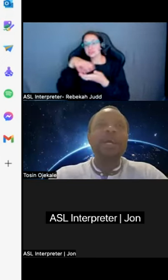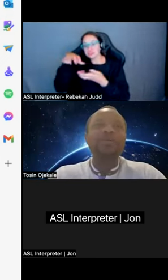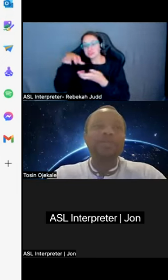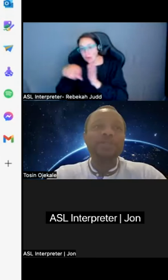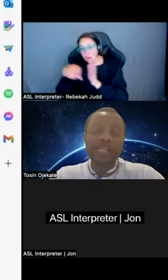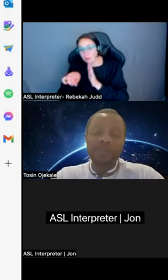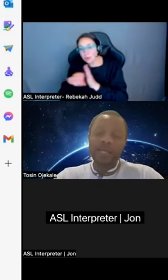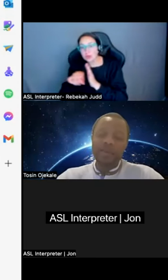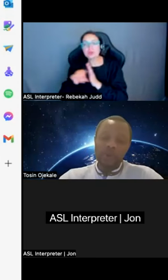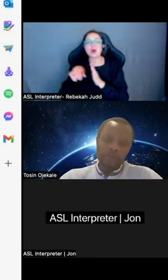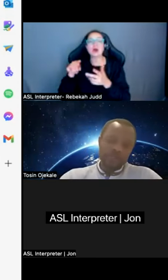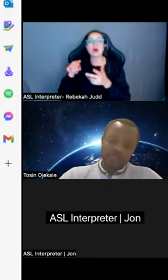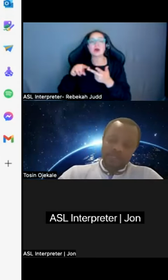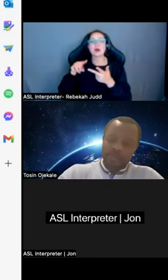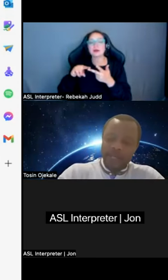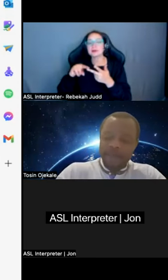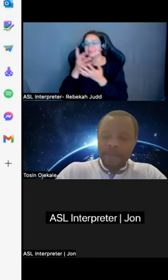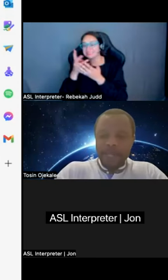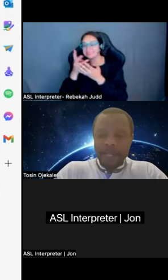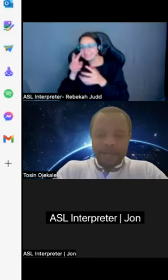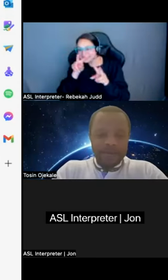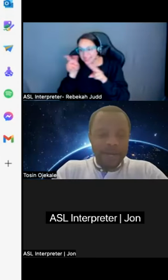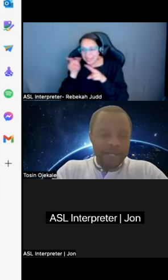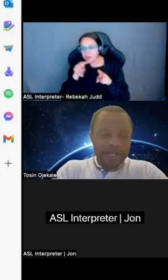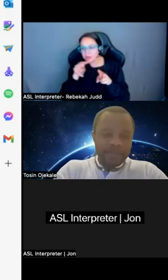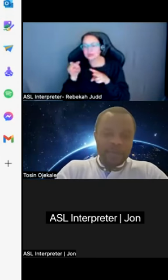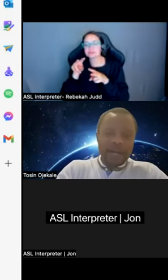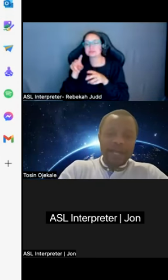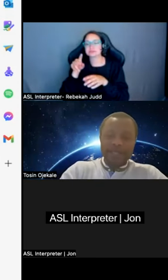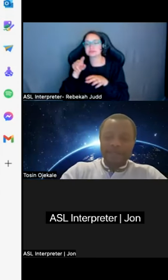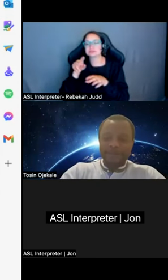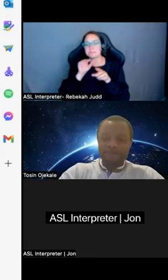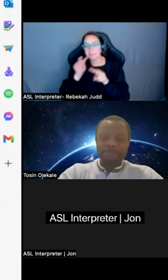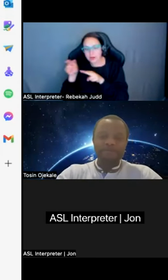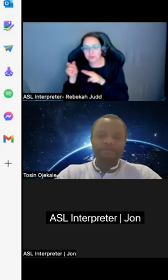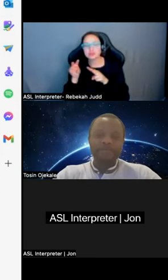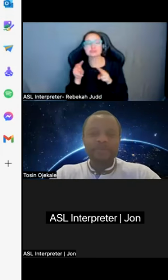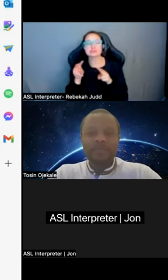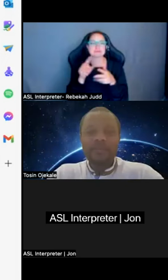them and how to use them and their purposes, okay? All right, let's move ahead.